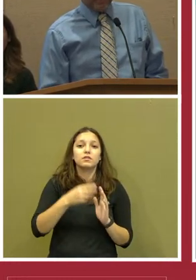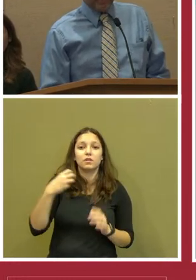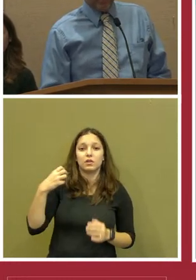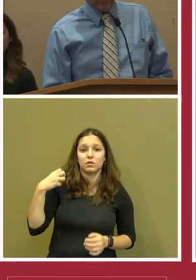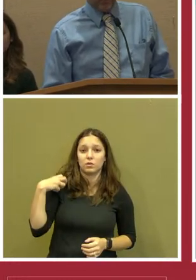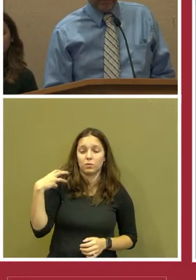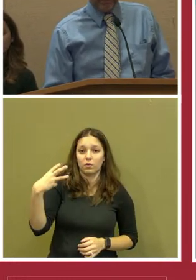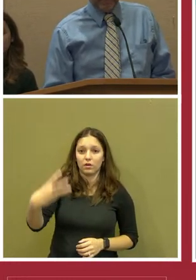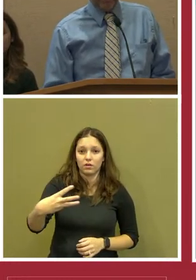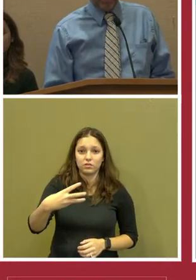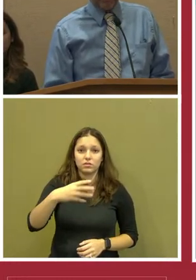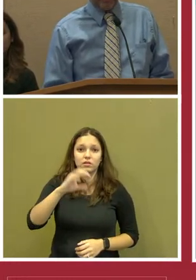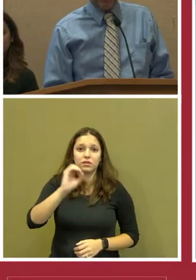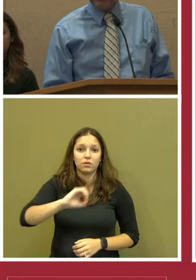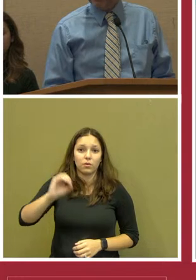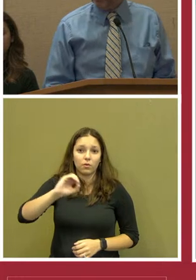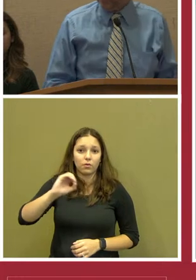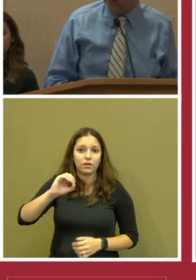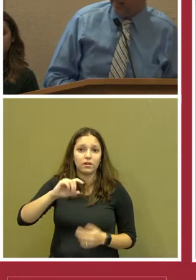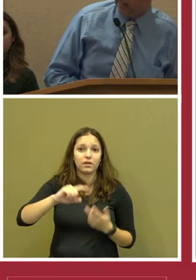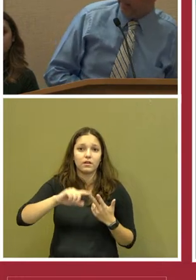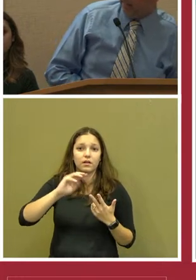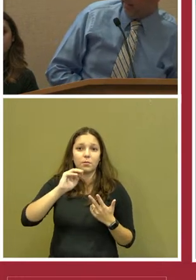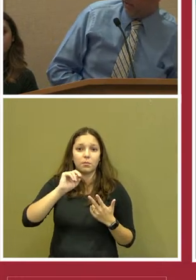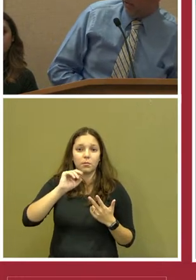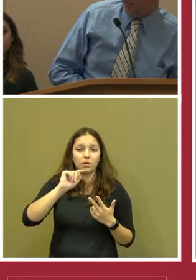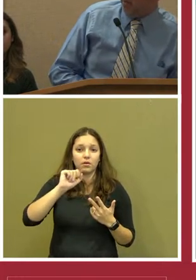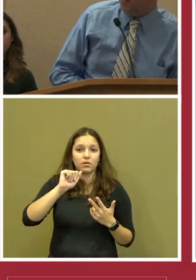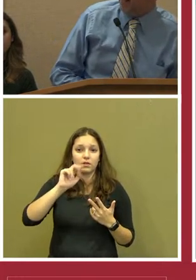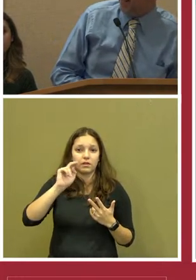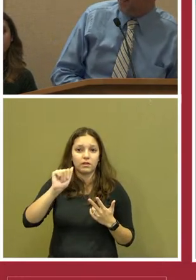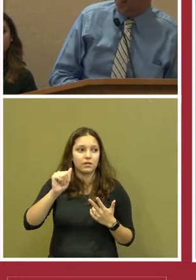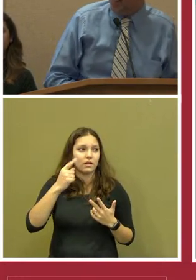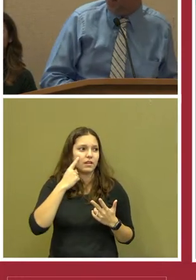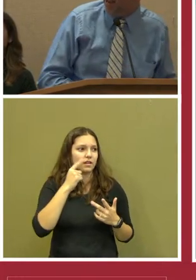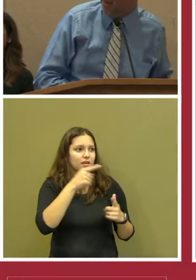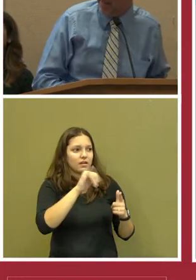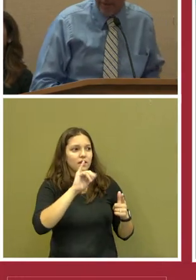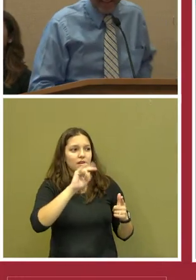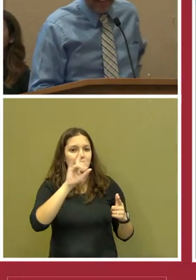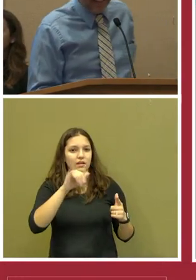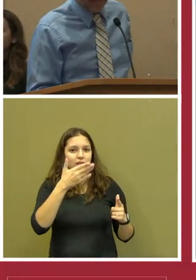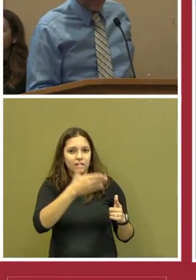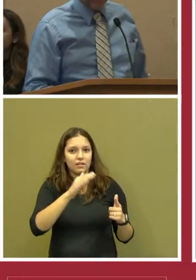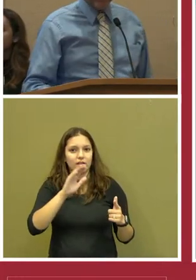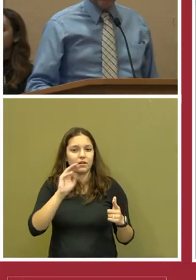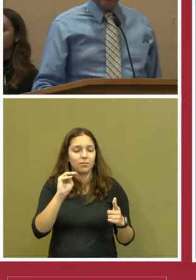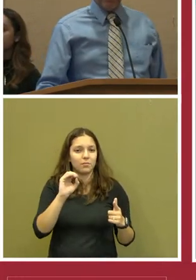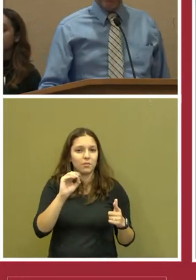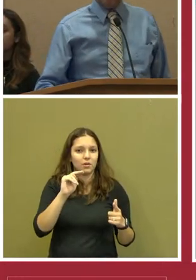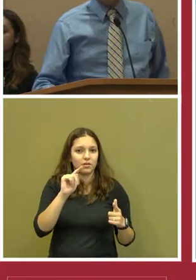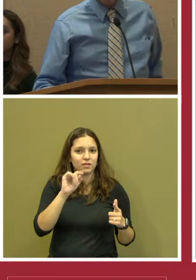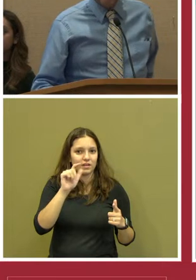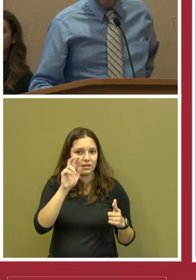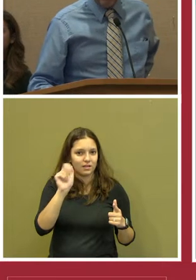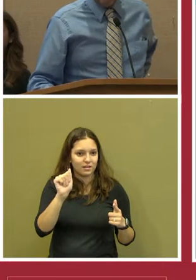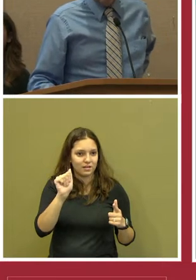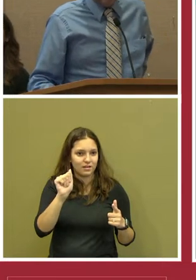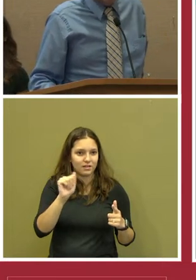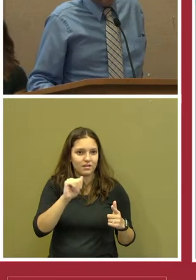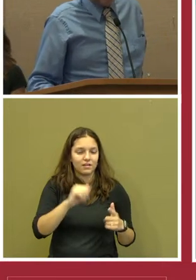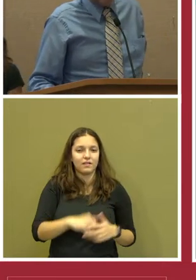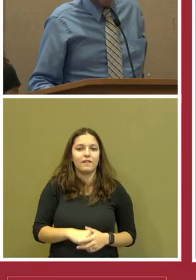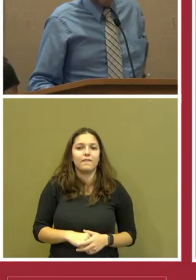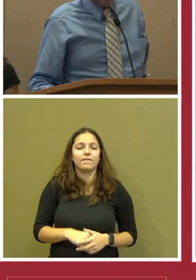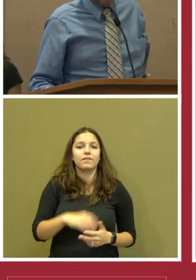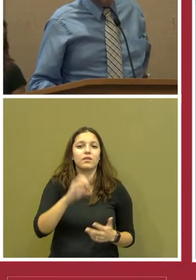Washington and Oregon and Montana, and I think Indy is over in Montana, right? IB diploma candidate last year.